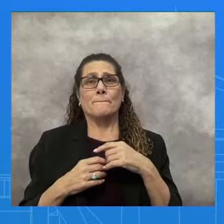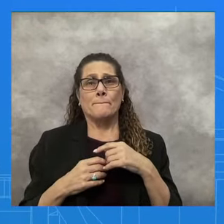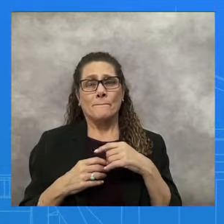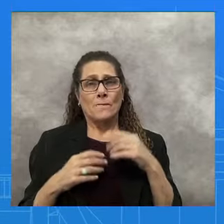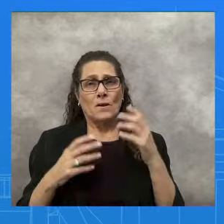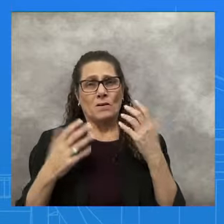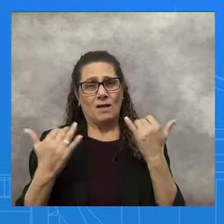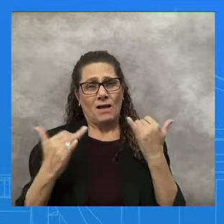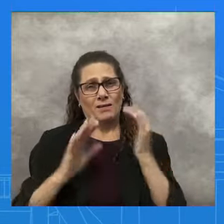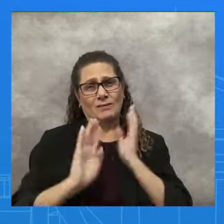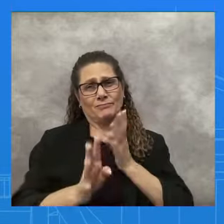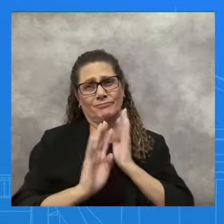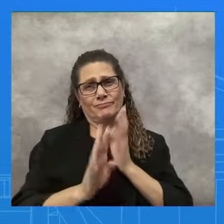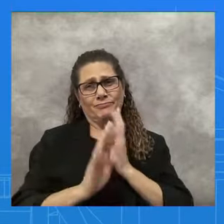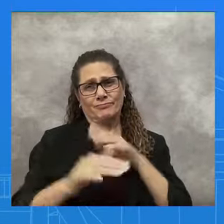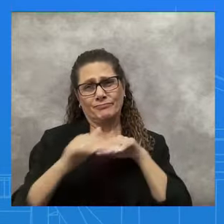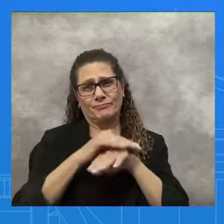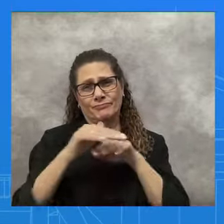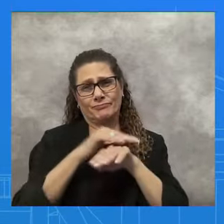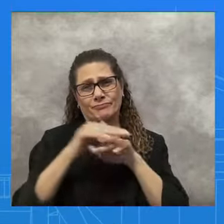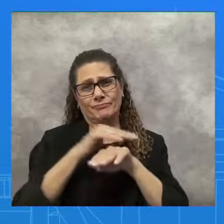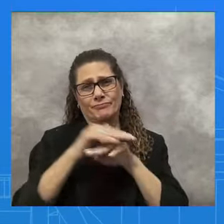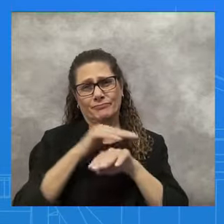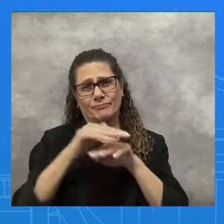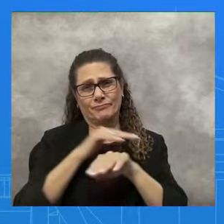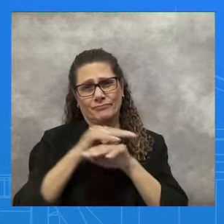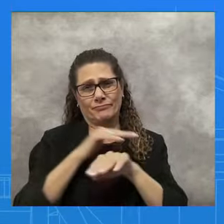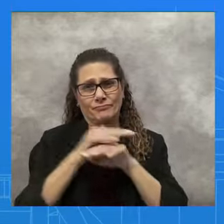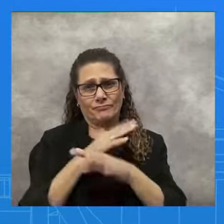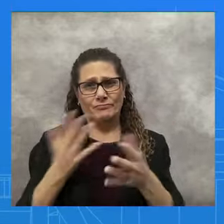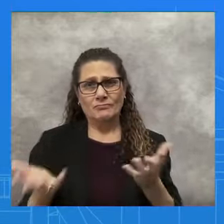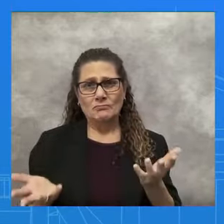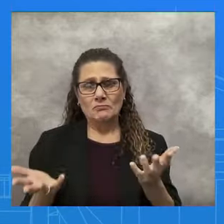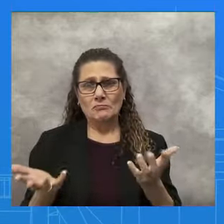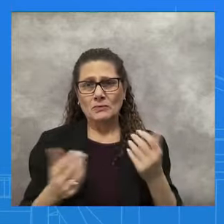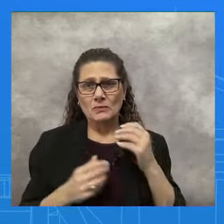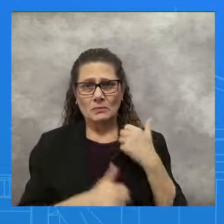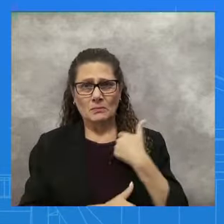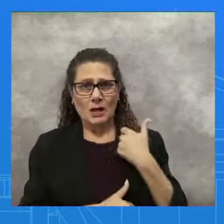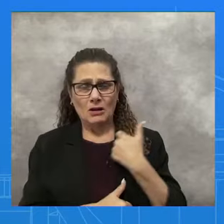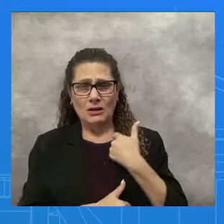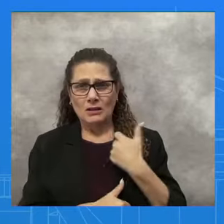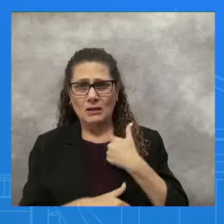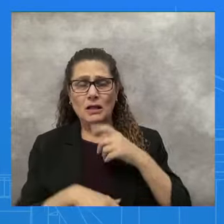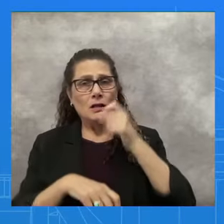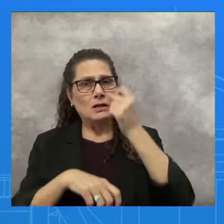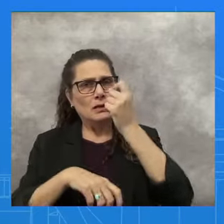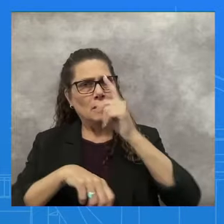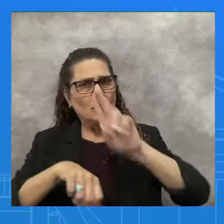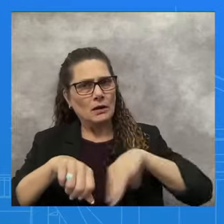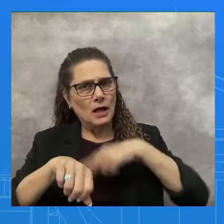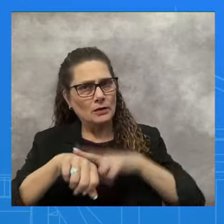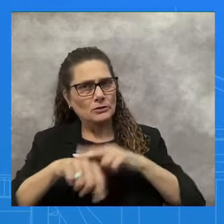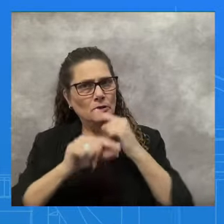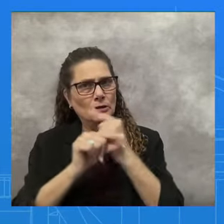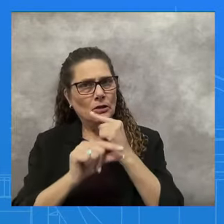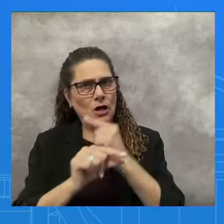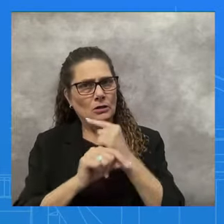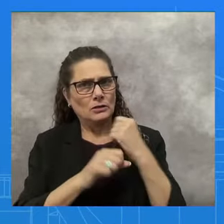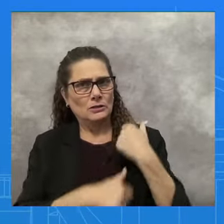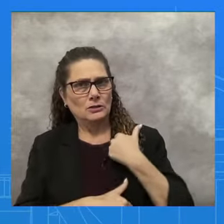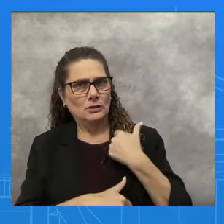have been single men of military age. What kind of national security issue is this, given China's hacking of U.S. infrastructure,